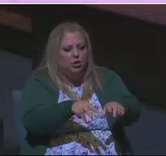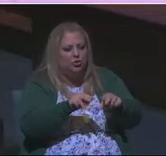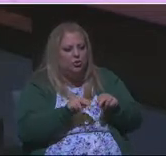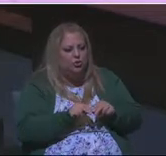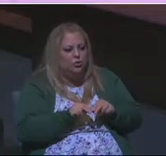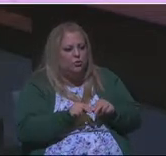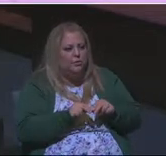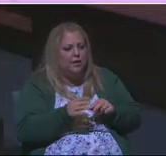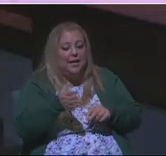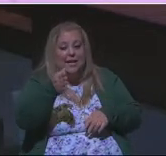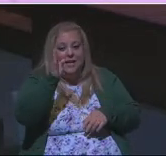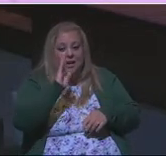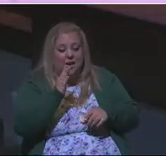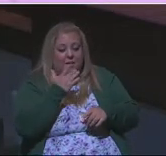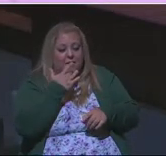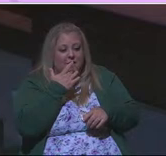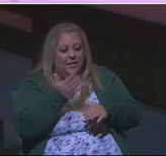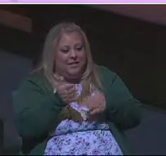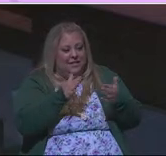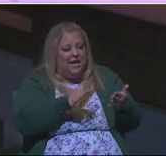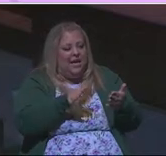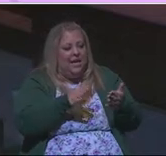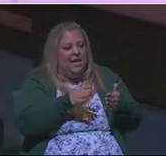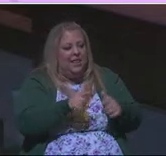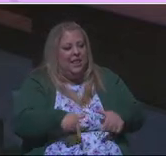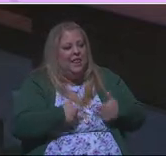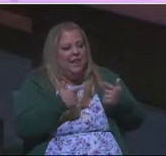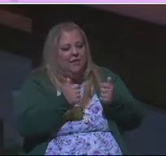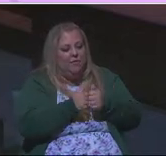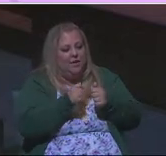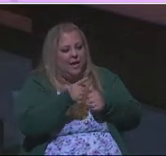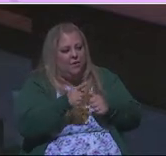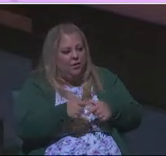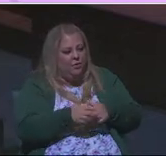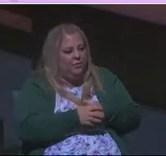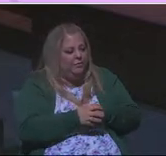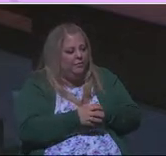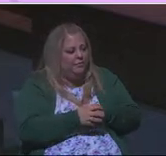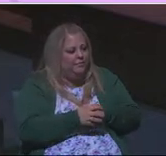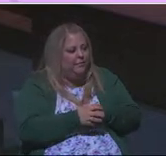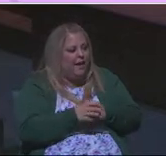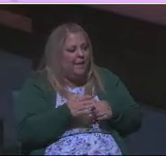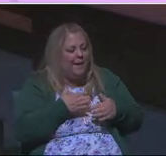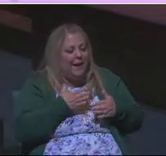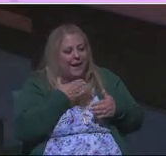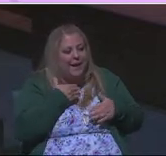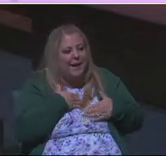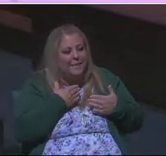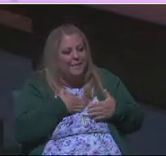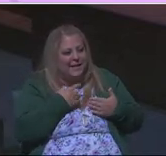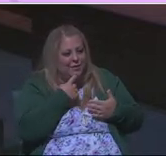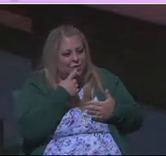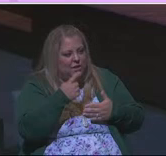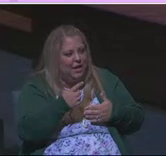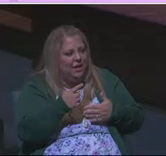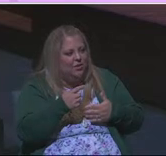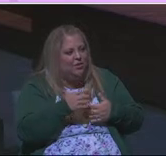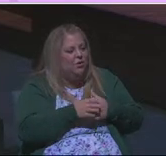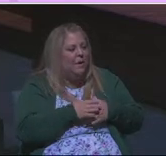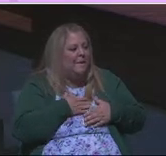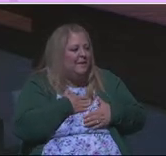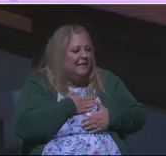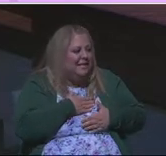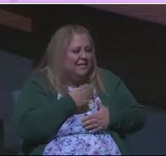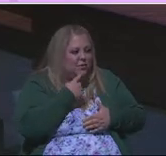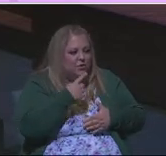without you. God means business. There's no doubt about that. But I'm happy to tell you, I'm pleased to tell you, it gives me great joy to tell you that the story